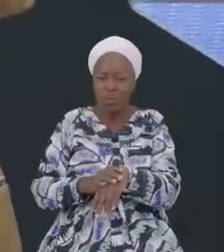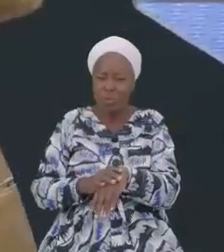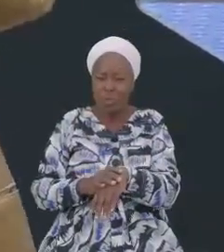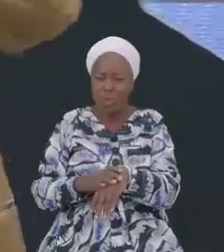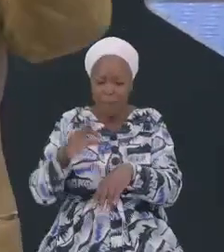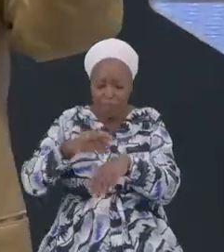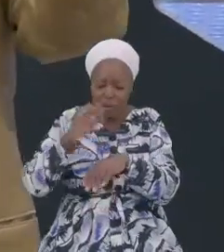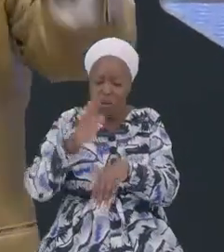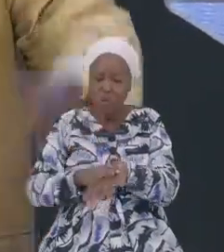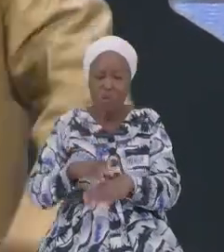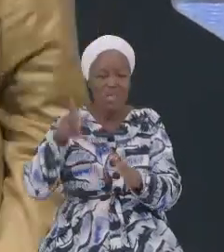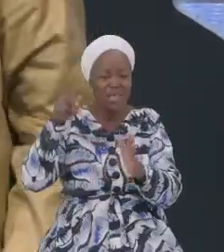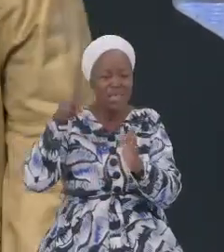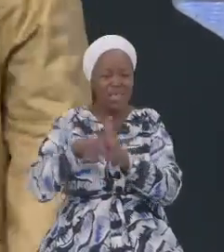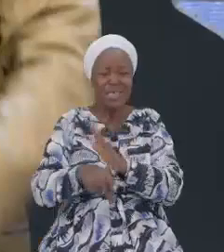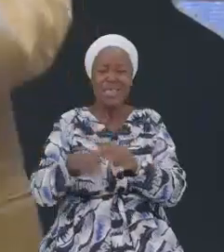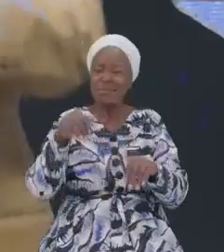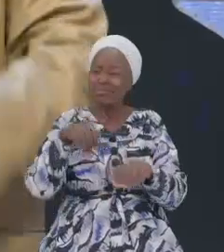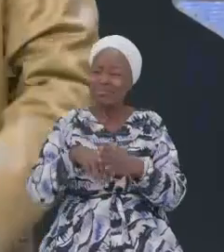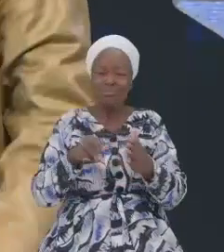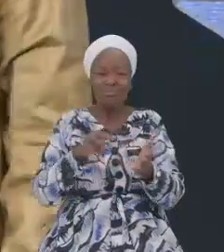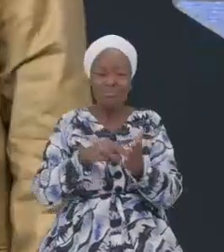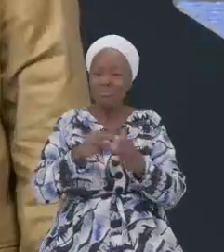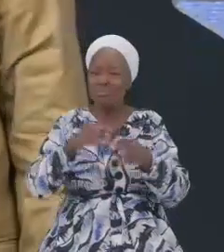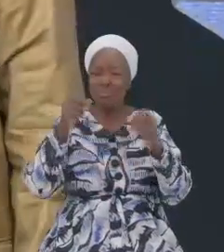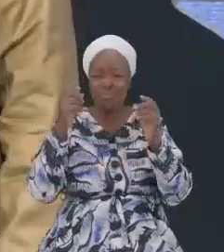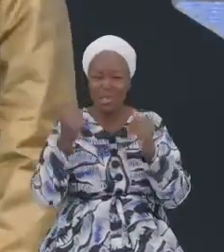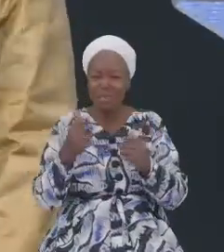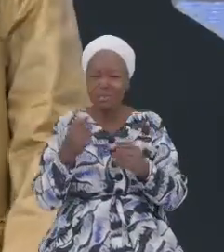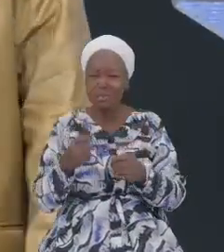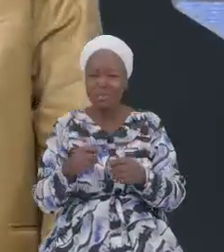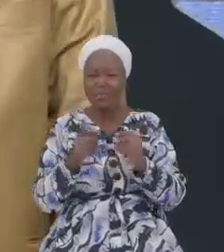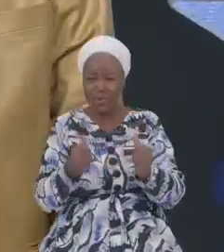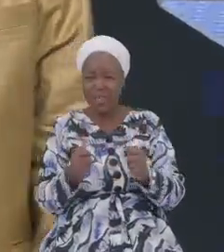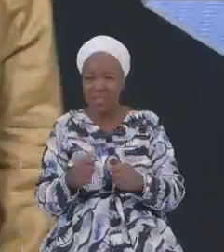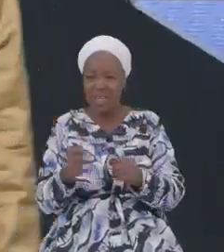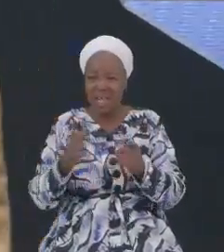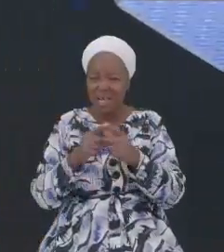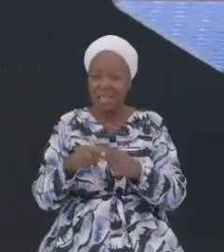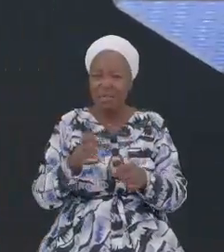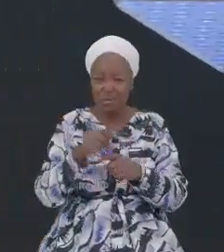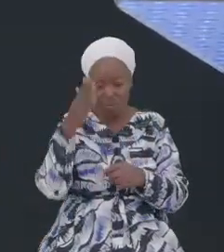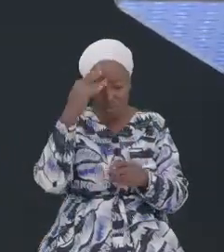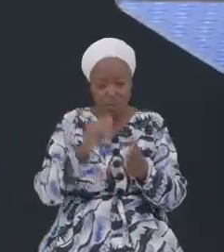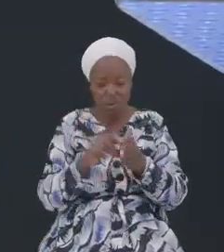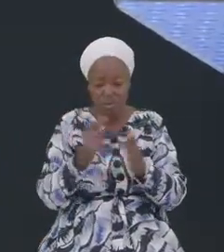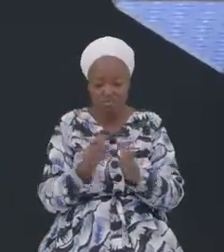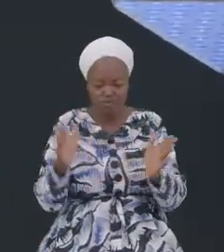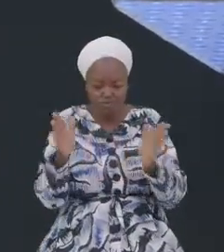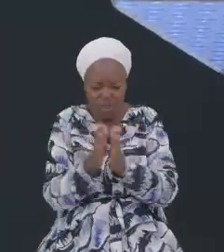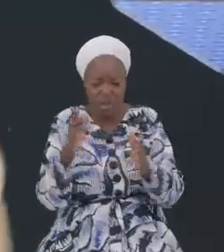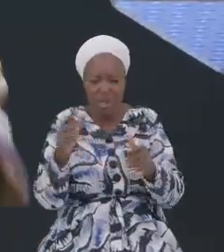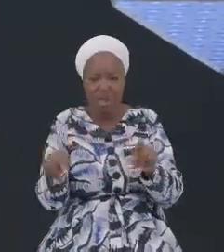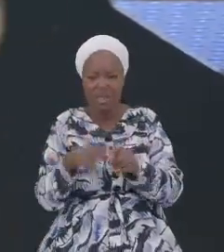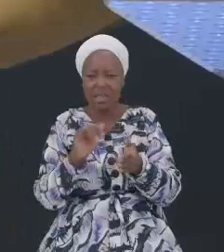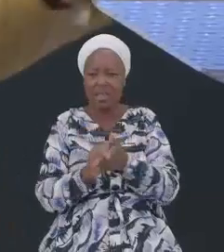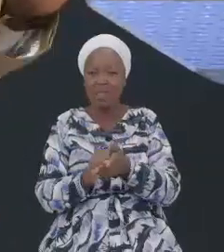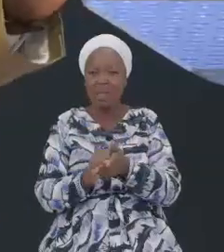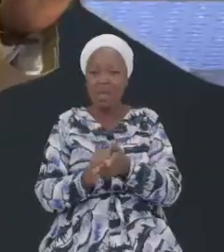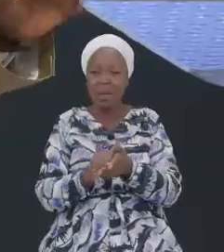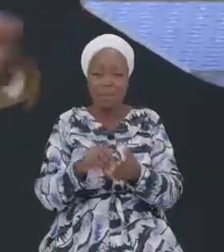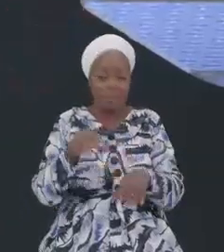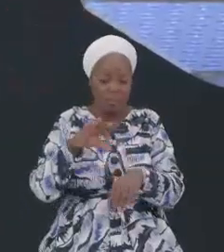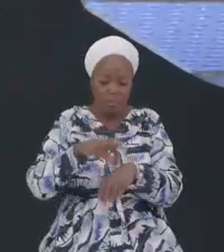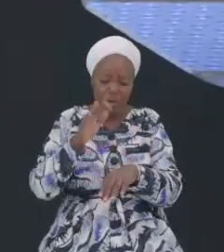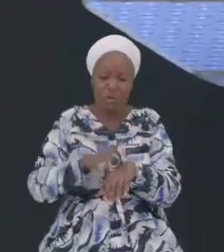my hand like that, the mosquito is gone. And yet that small thing kills millions of people all over